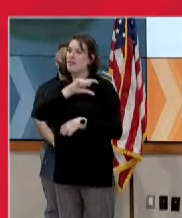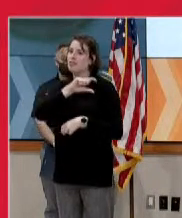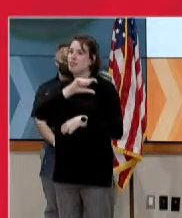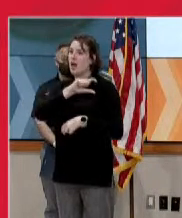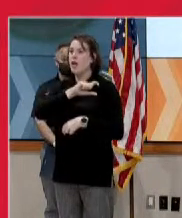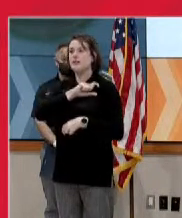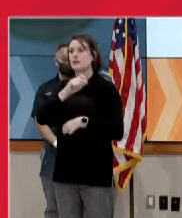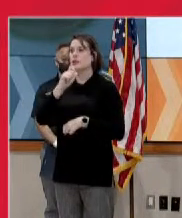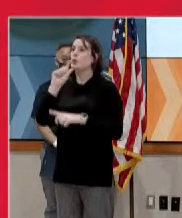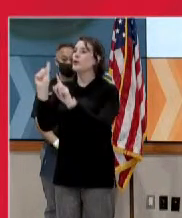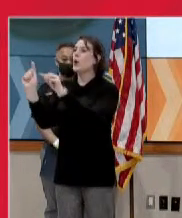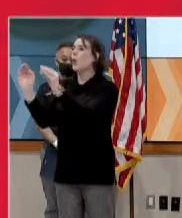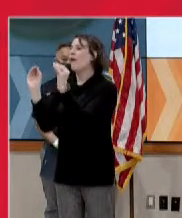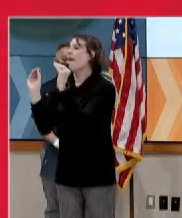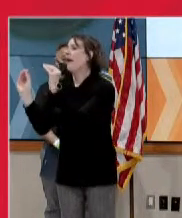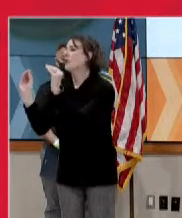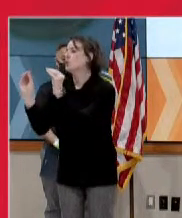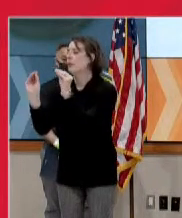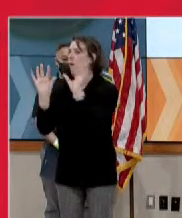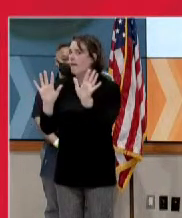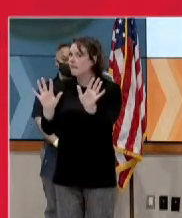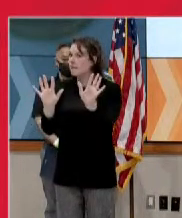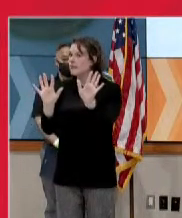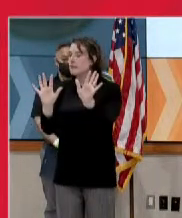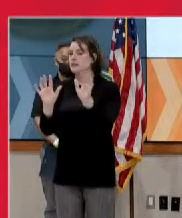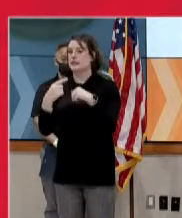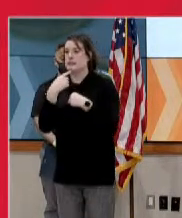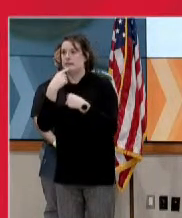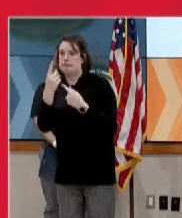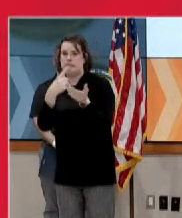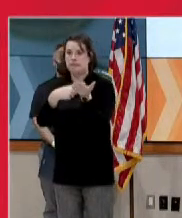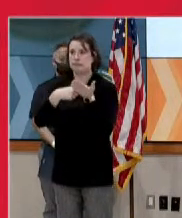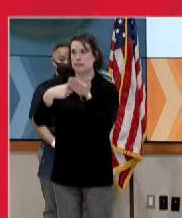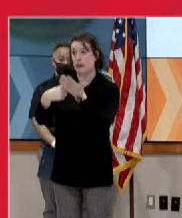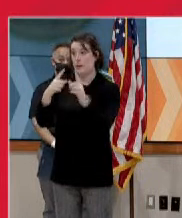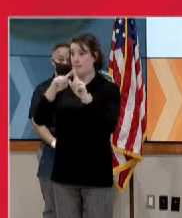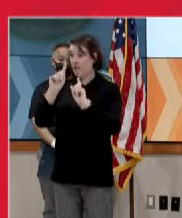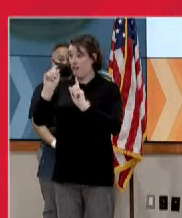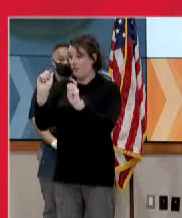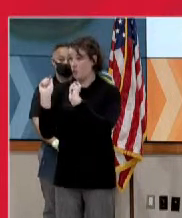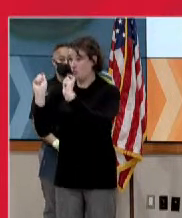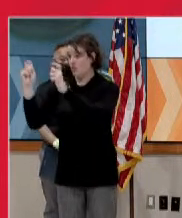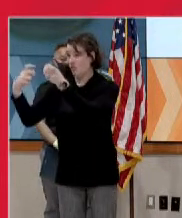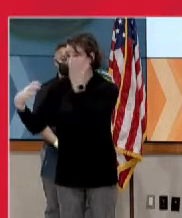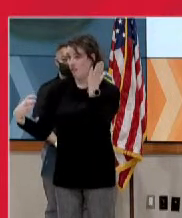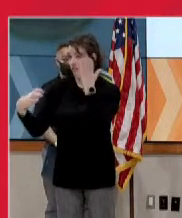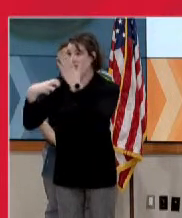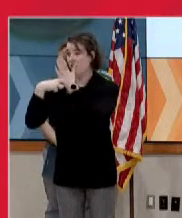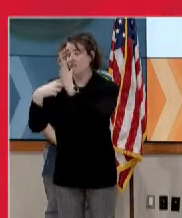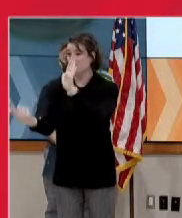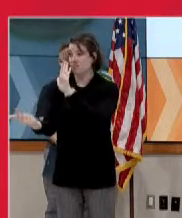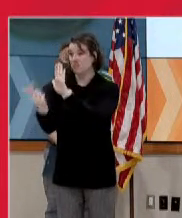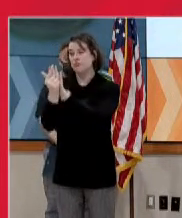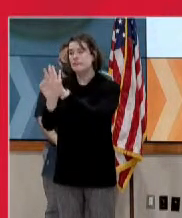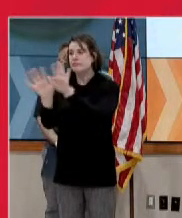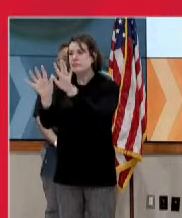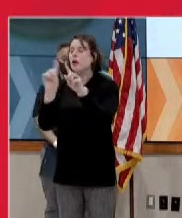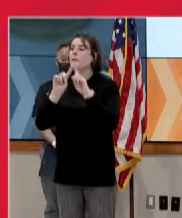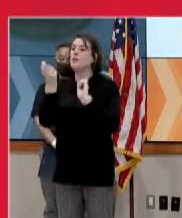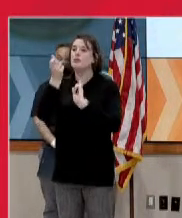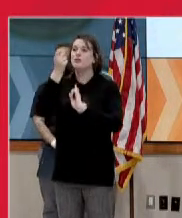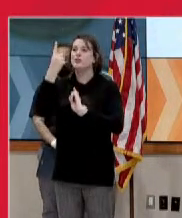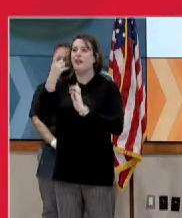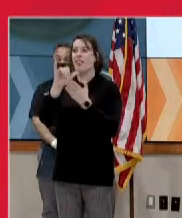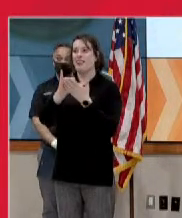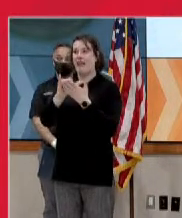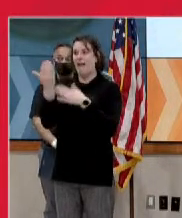and educated. As far as I am aware, they did not have to issue citations, but the mere fact that